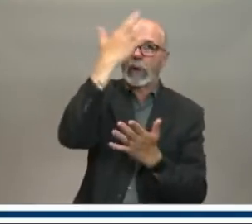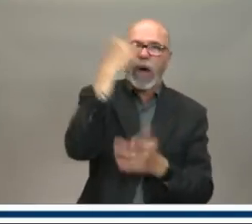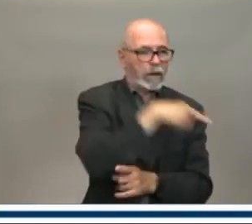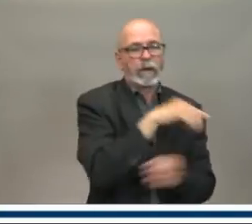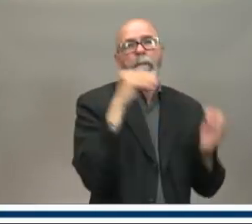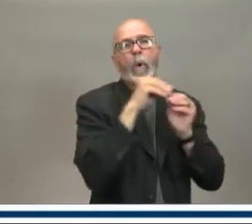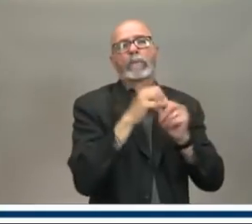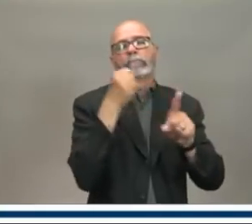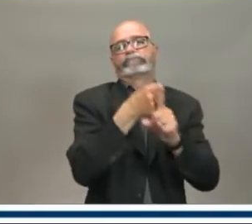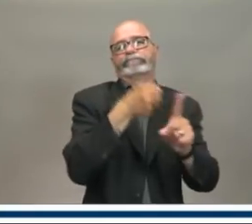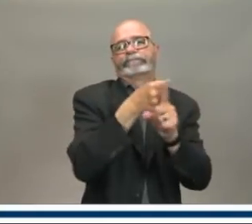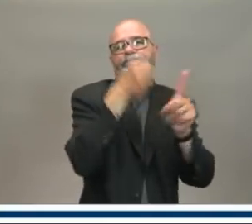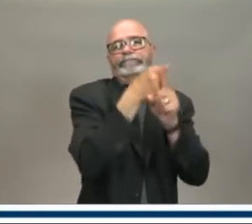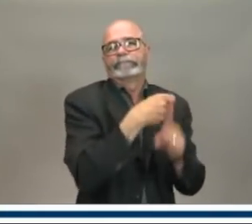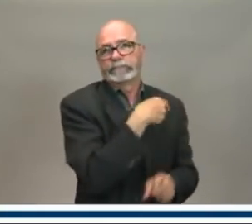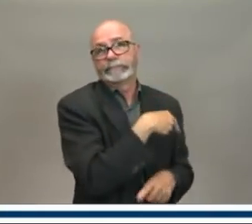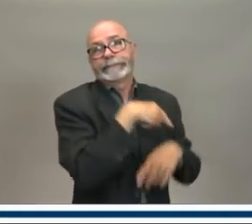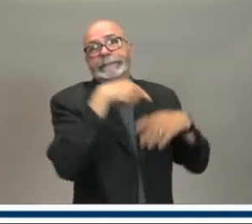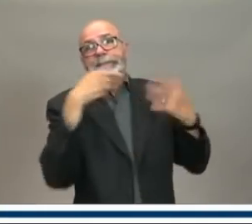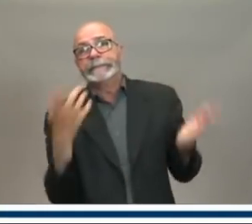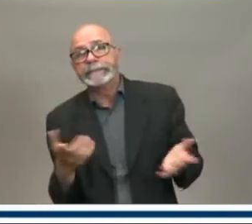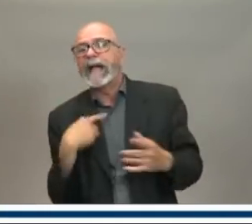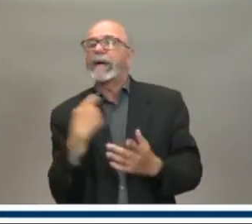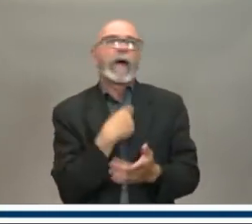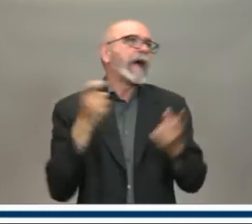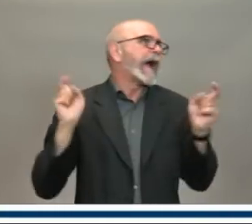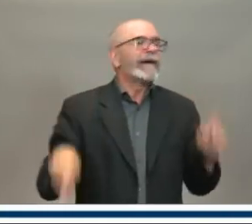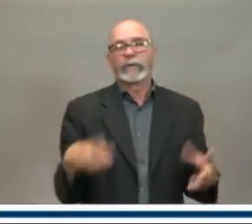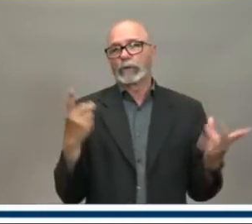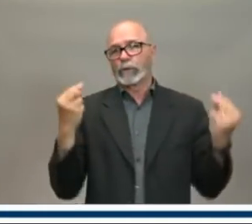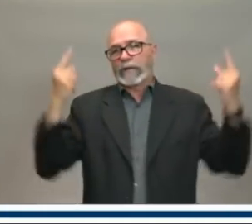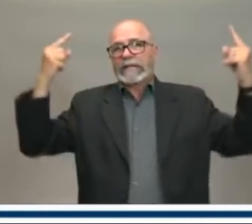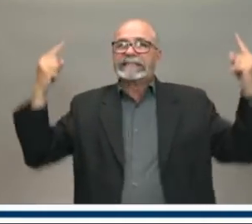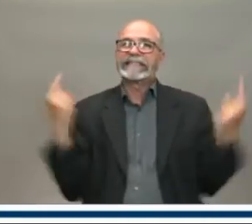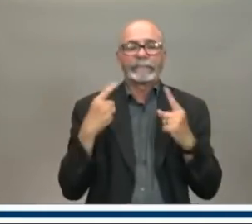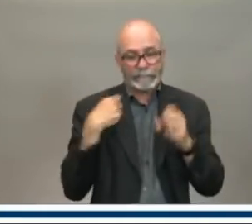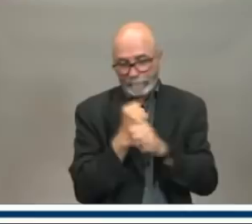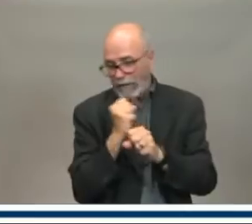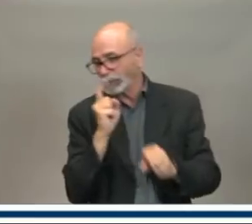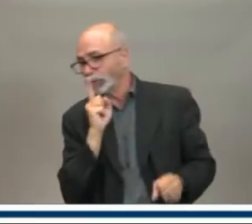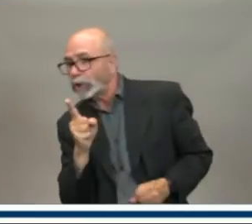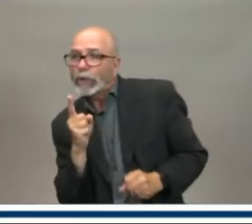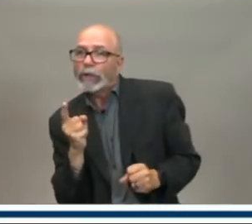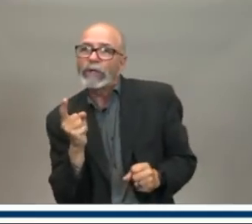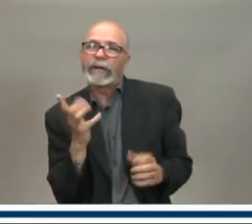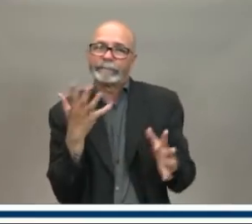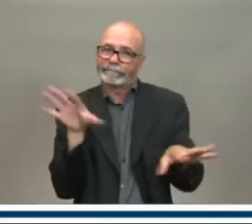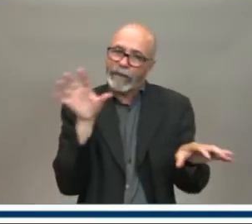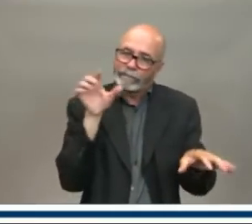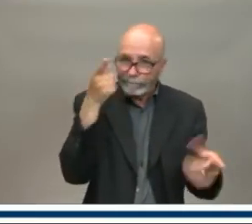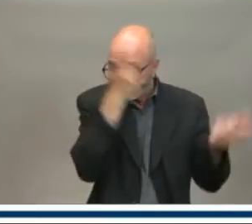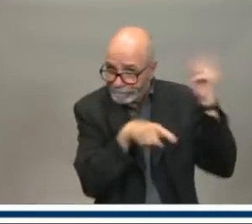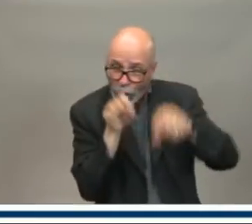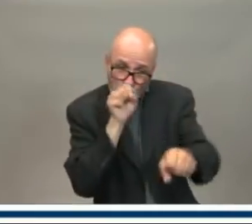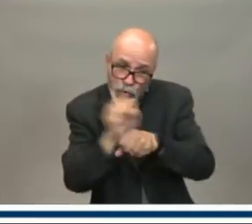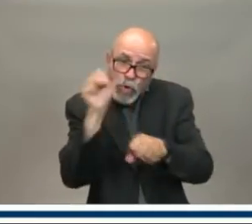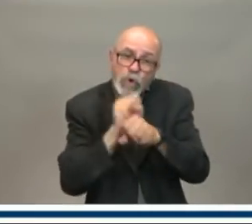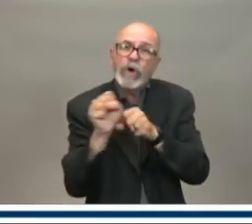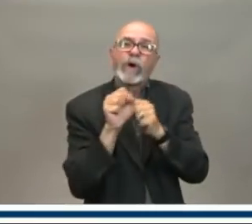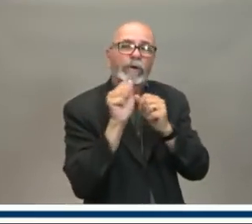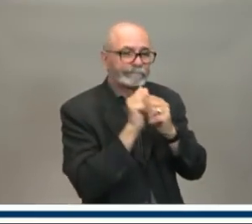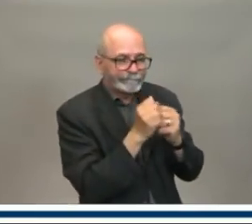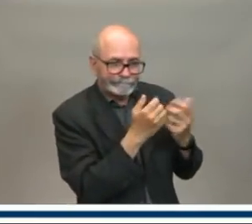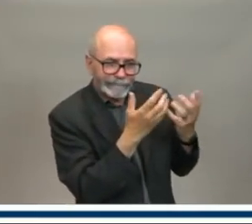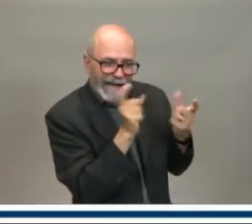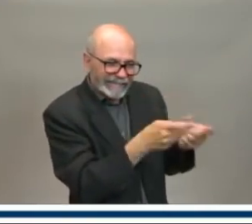So we're continuing to work to ensure that we work with the partners at Northwood to get that virus out of that facility. But that has